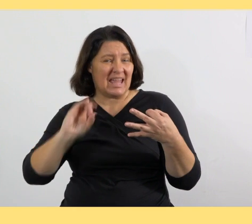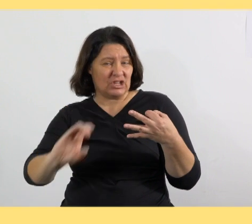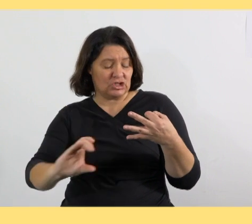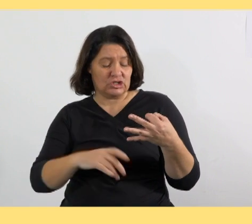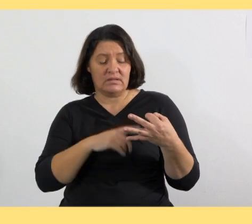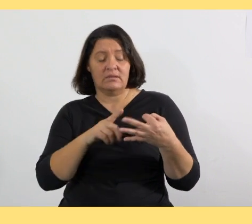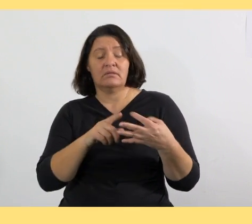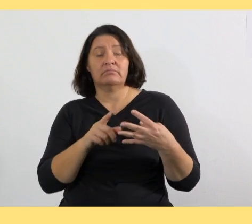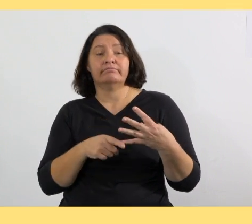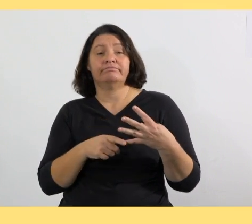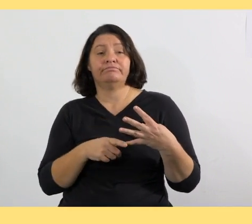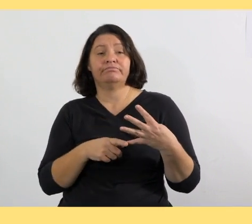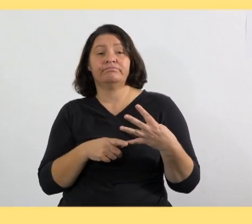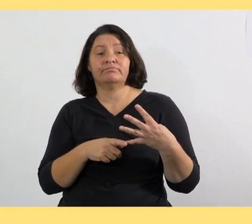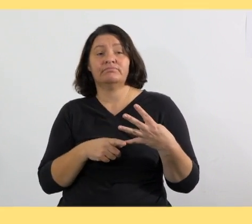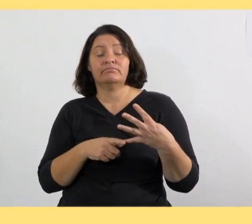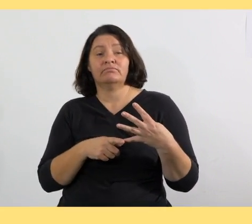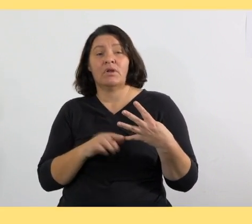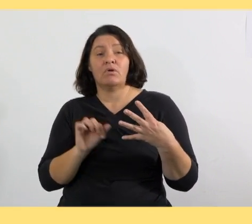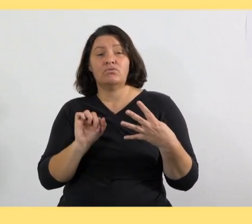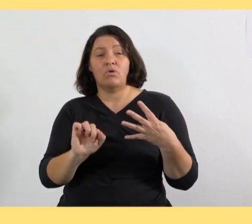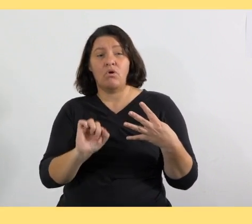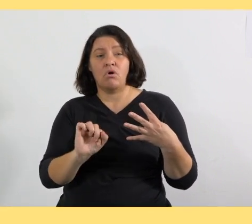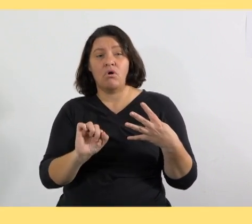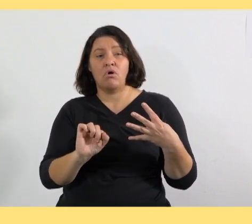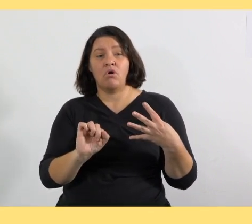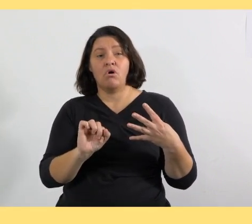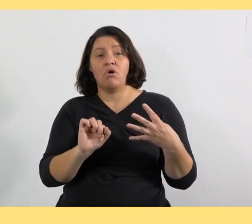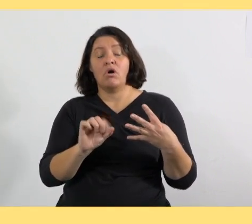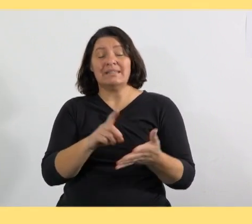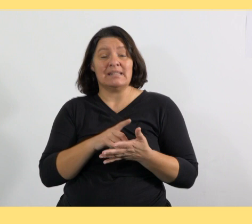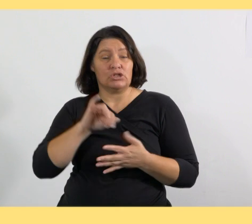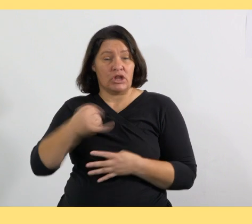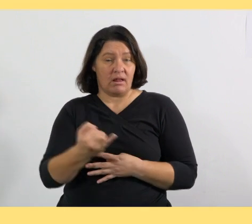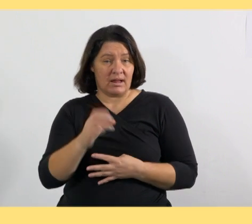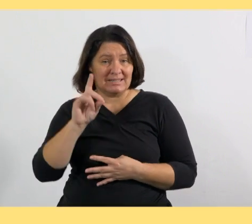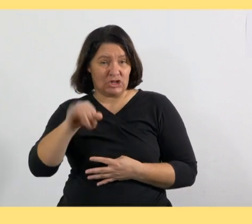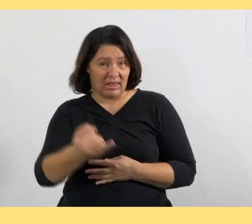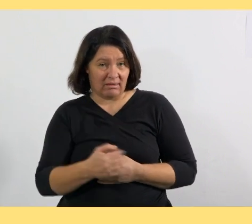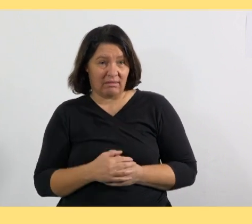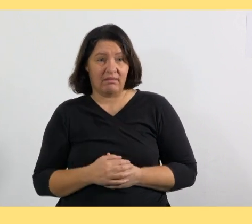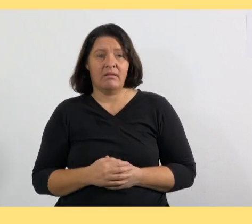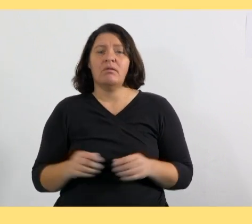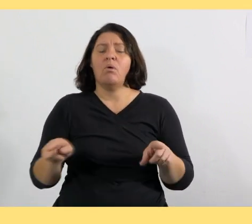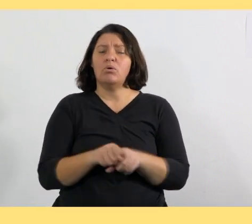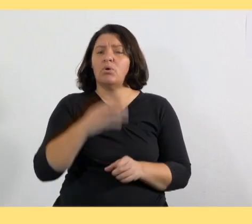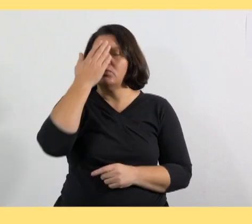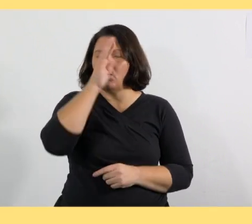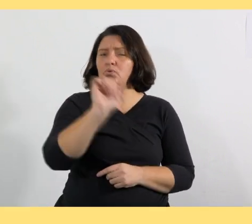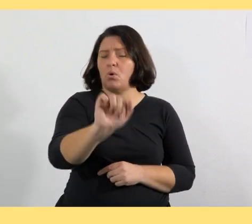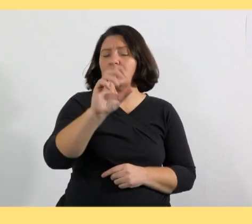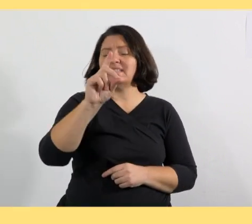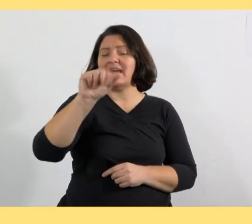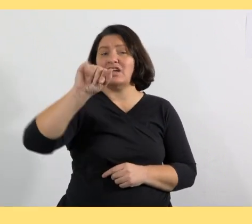debtors journal. At this moment, you should also know your debtors allowances journal, your creditors journal,